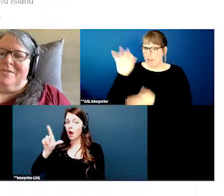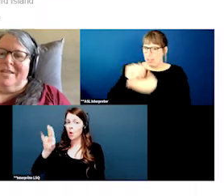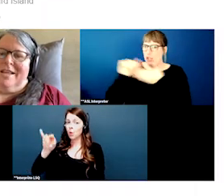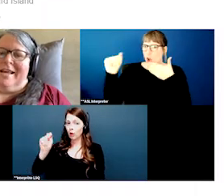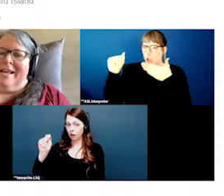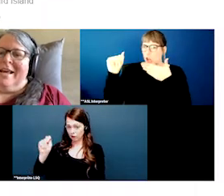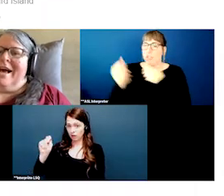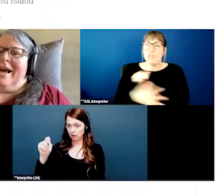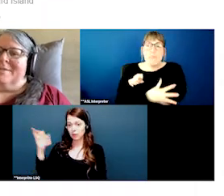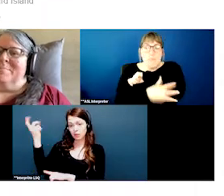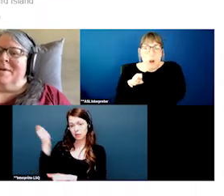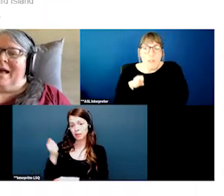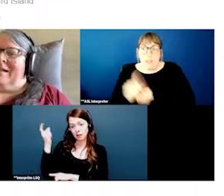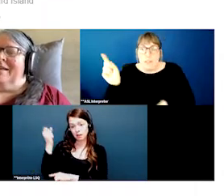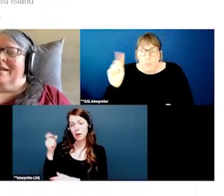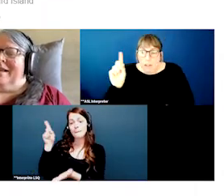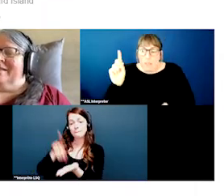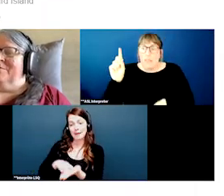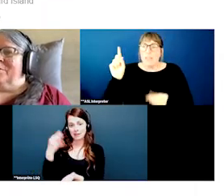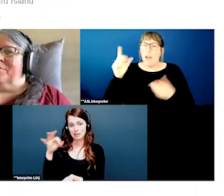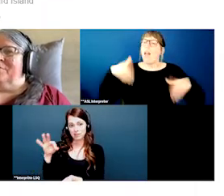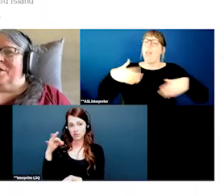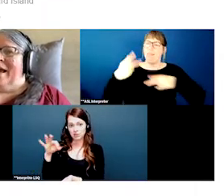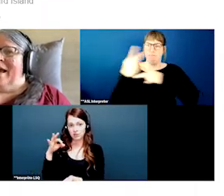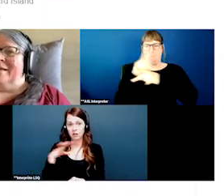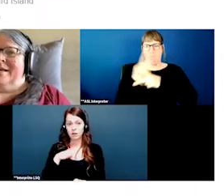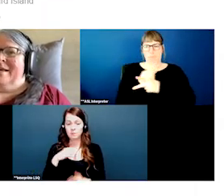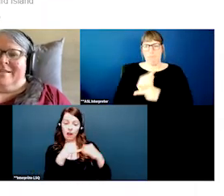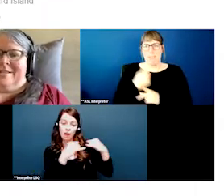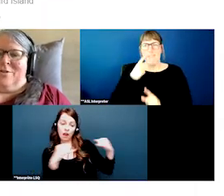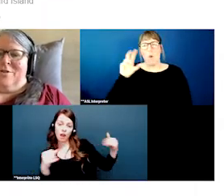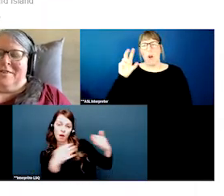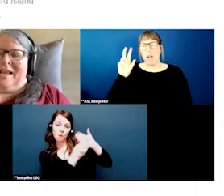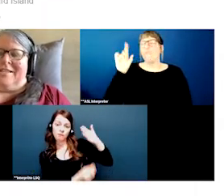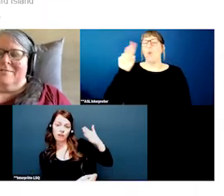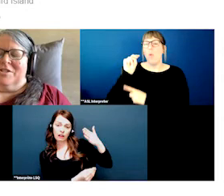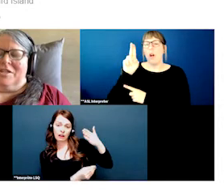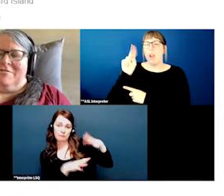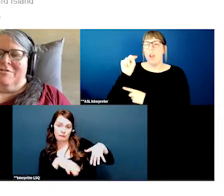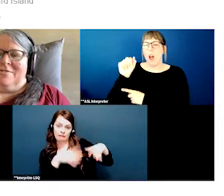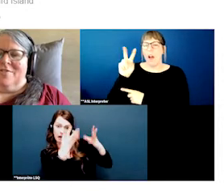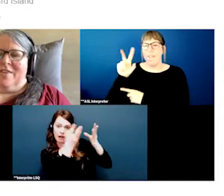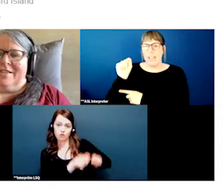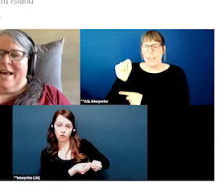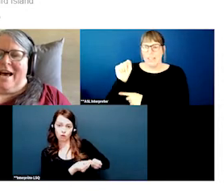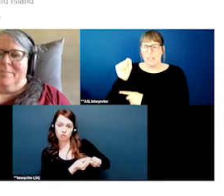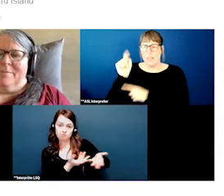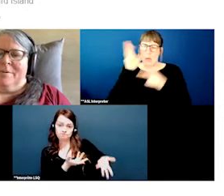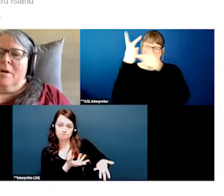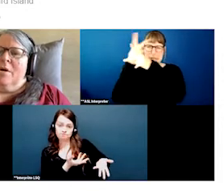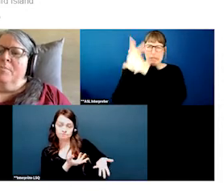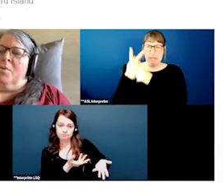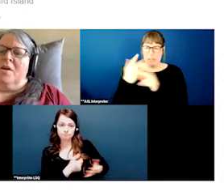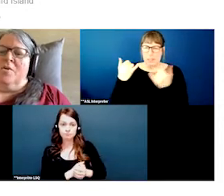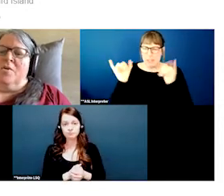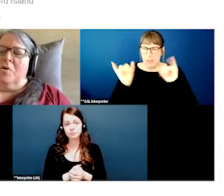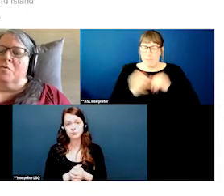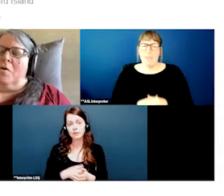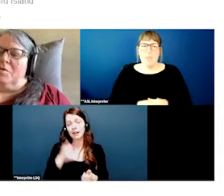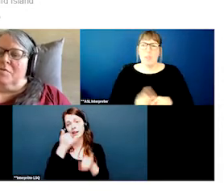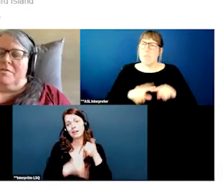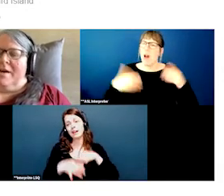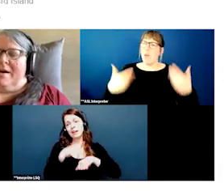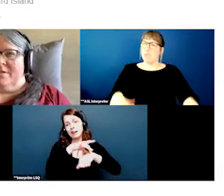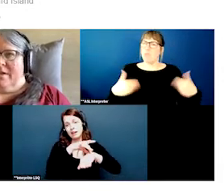official poverty line hasn't been calculated for none of it yet. It's the last of the territories for that to happen. But we know